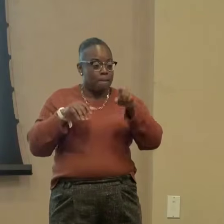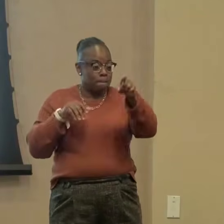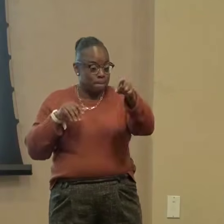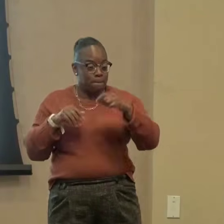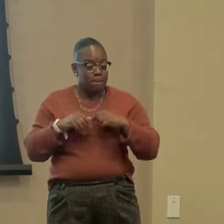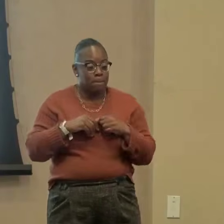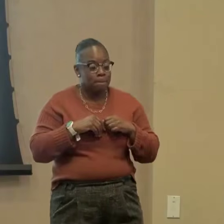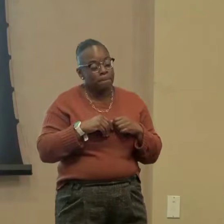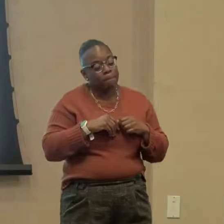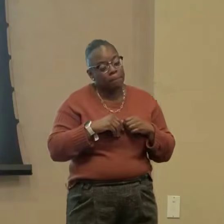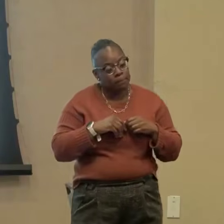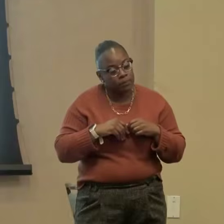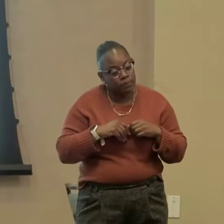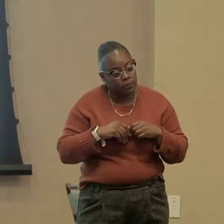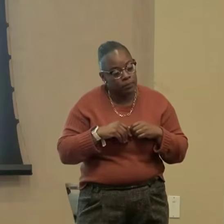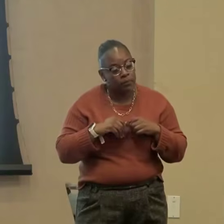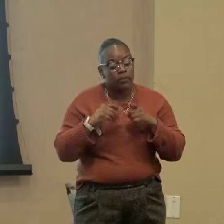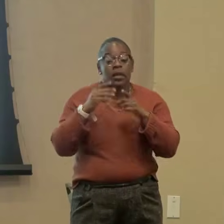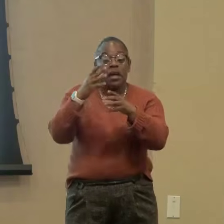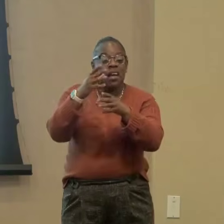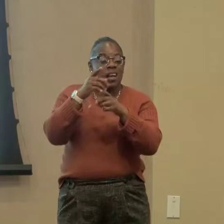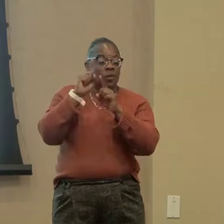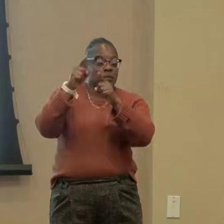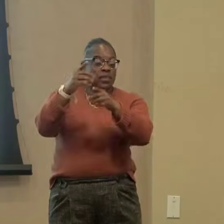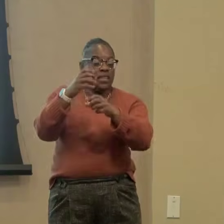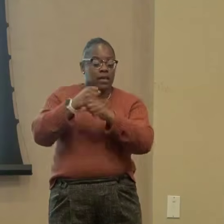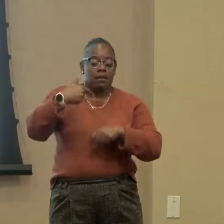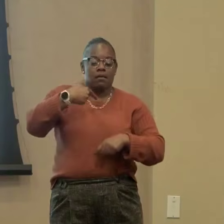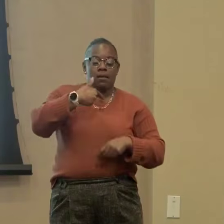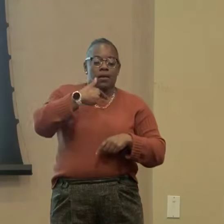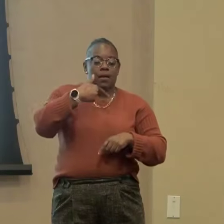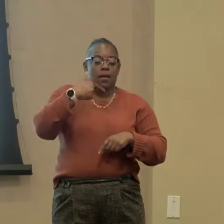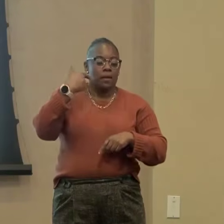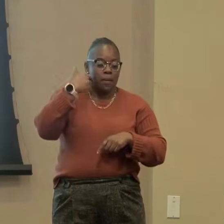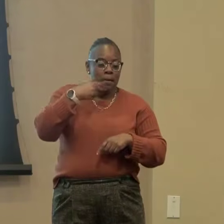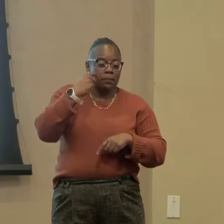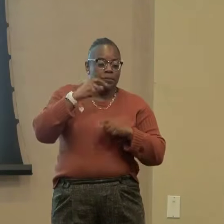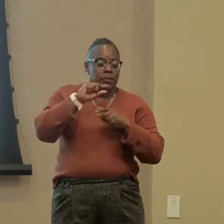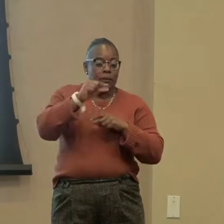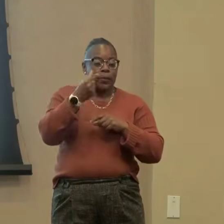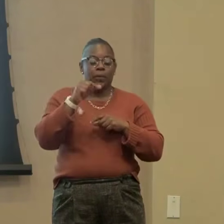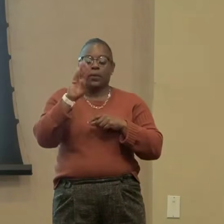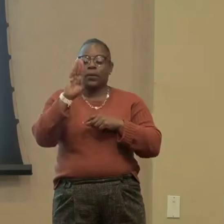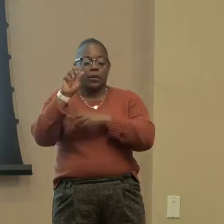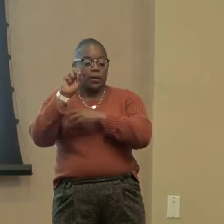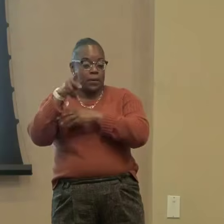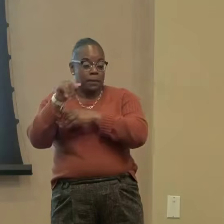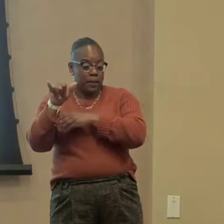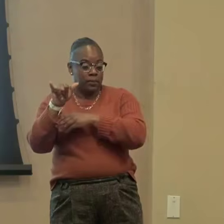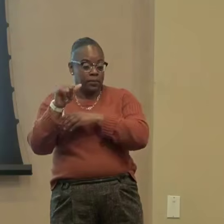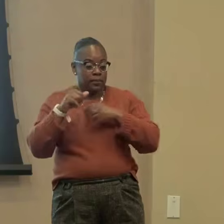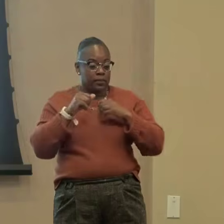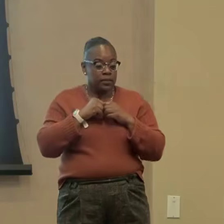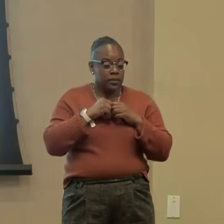So I have a question. So I went to get a biopsy at UCLA about a year ago. Then biopsy said lichen planopilaris, but it